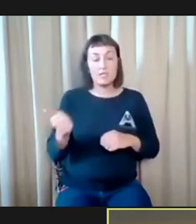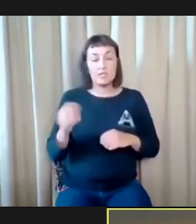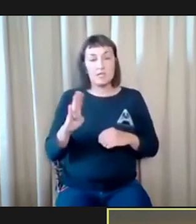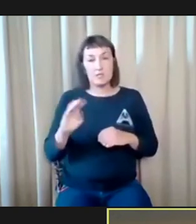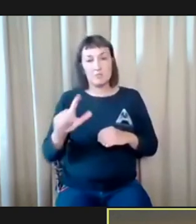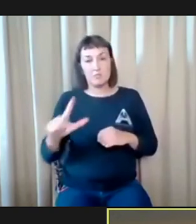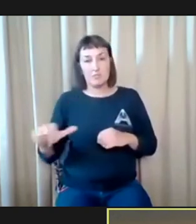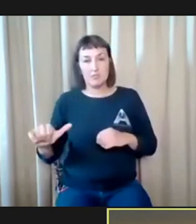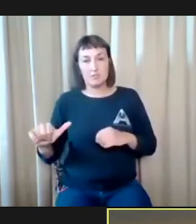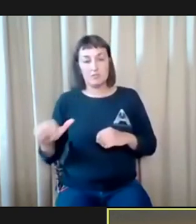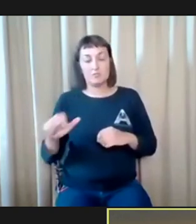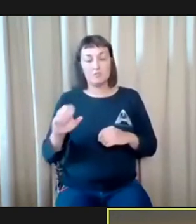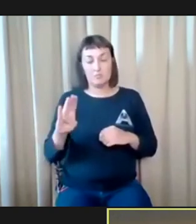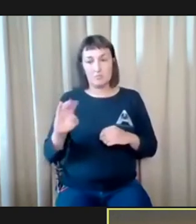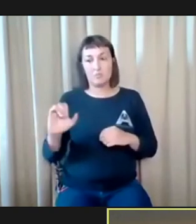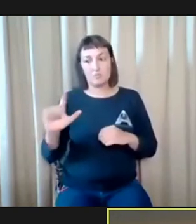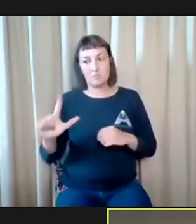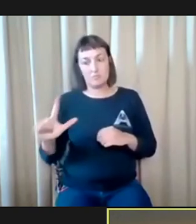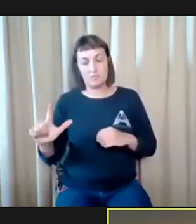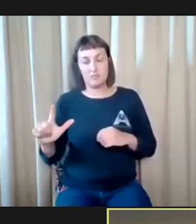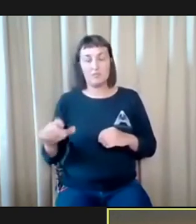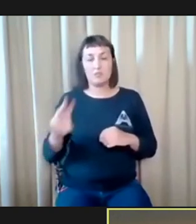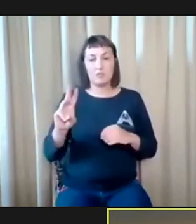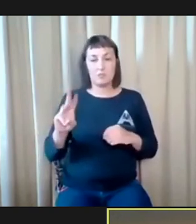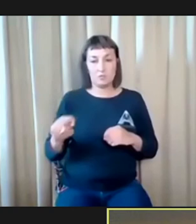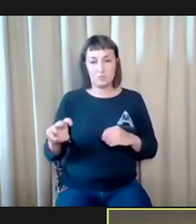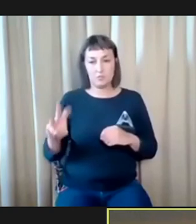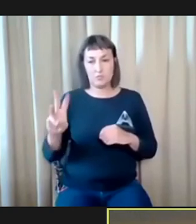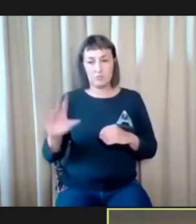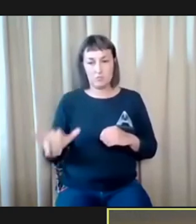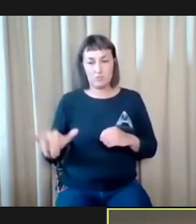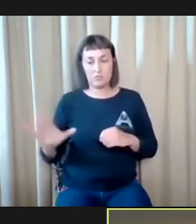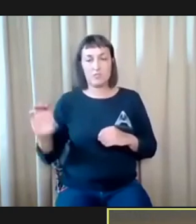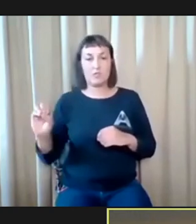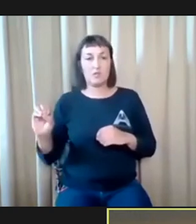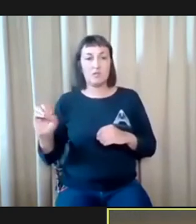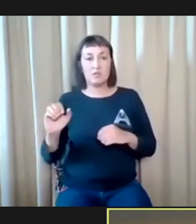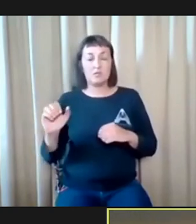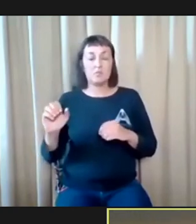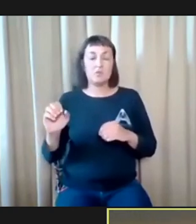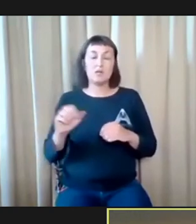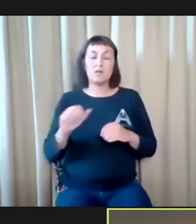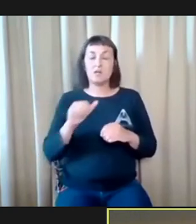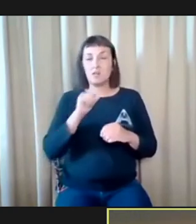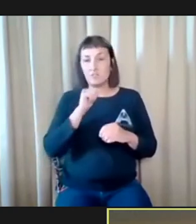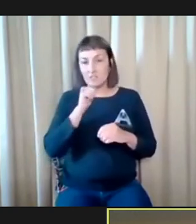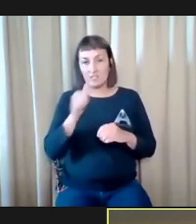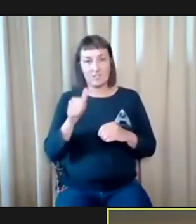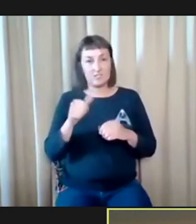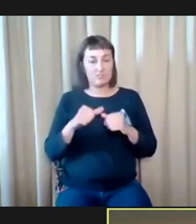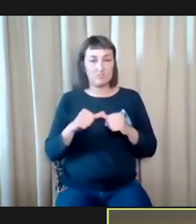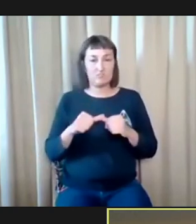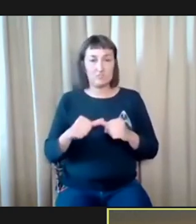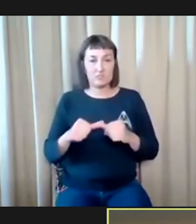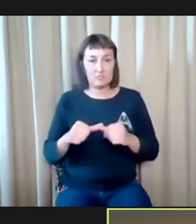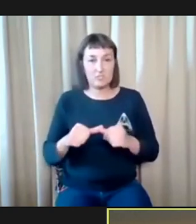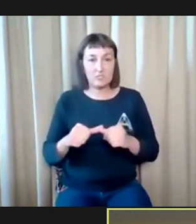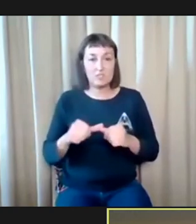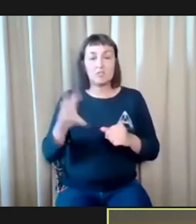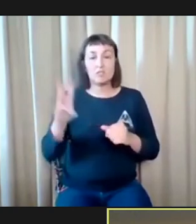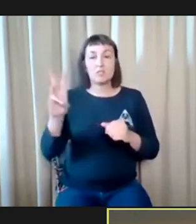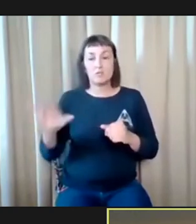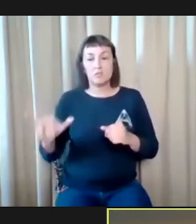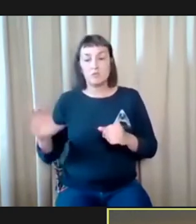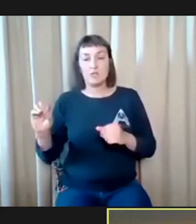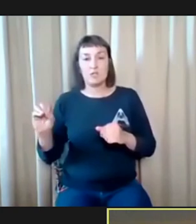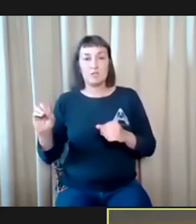by Representative Mike Yin. That also didn't get very far, but I mean, that's Wyoming is kind of the ground